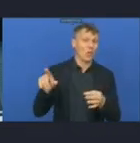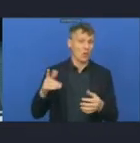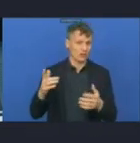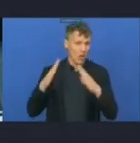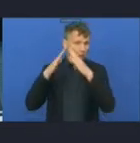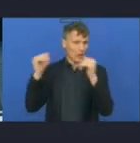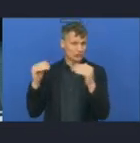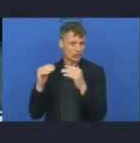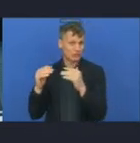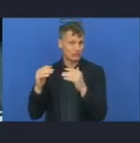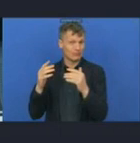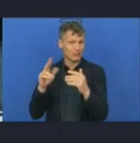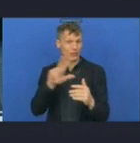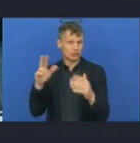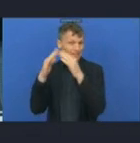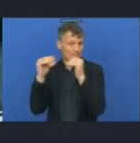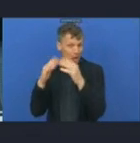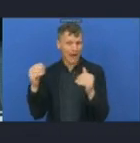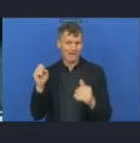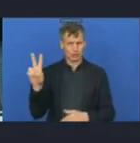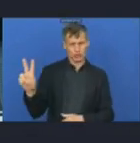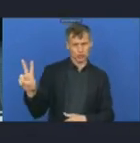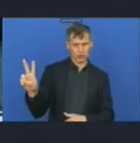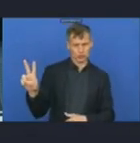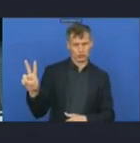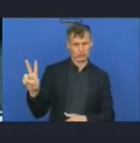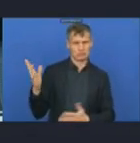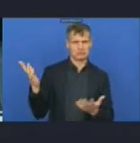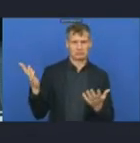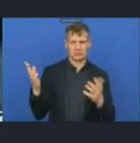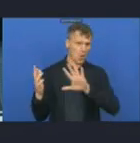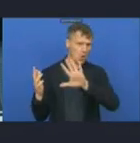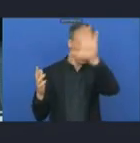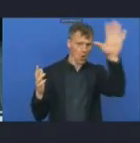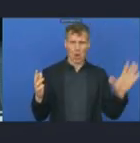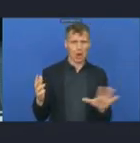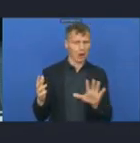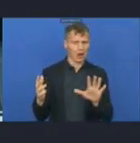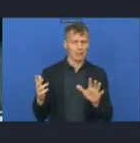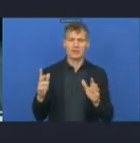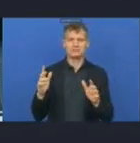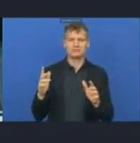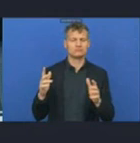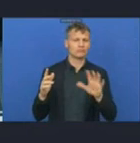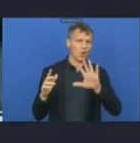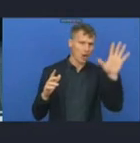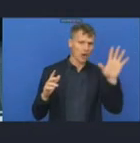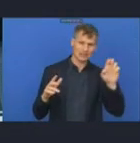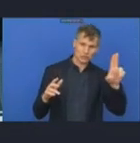are third countries, but they are associated, they are eligible. All the others are not eligible for this action. Yeah.